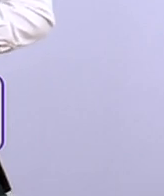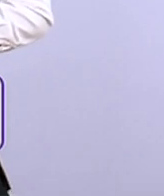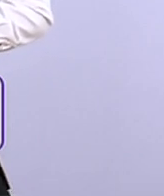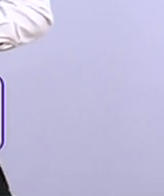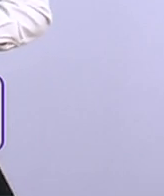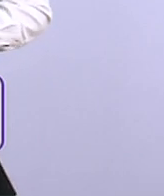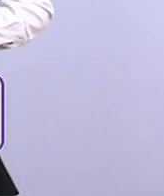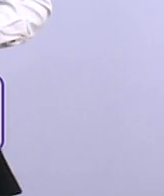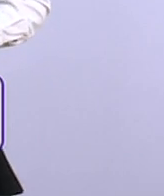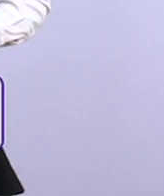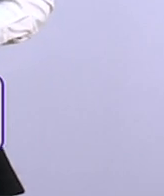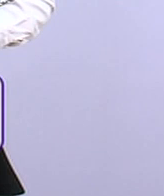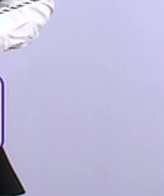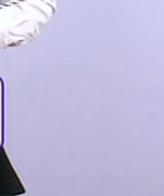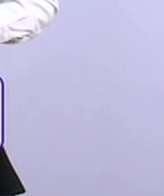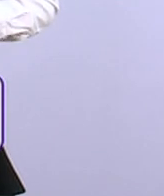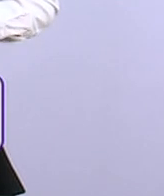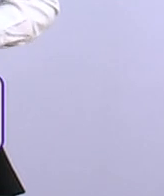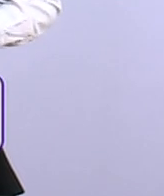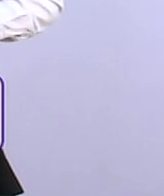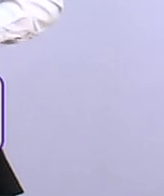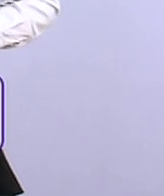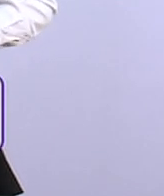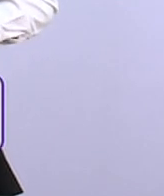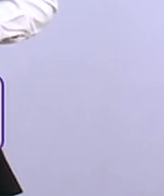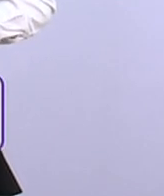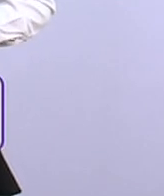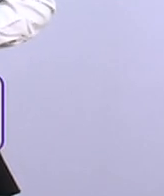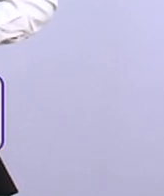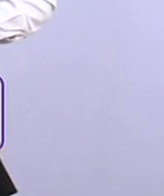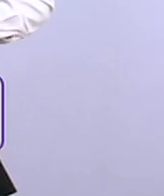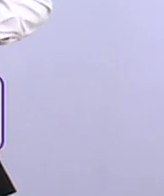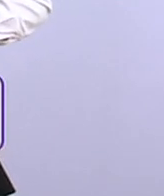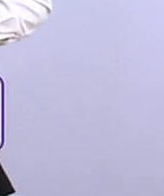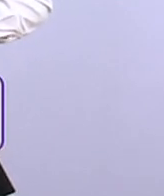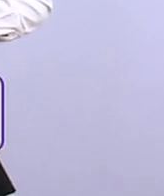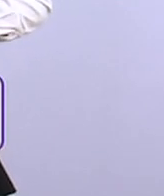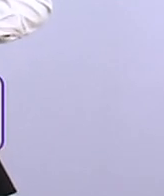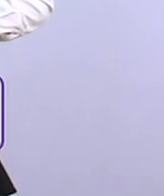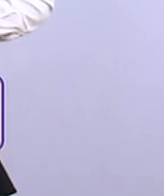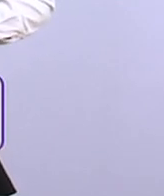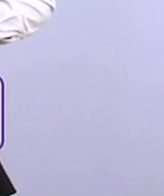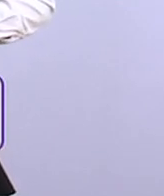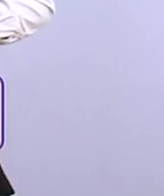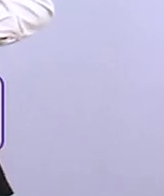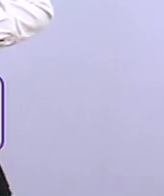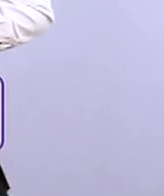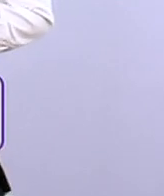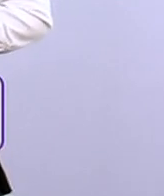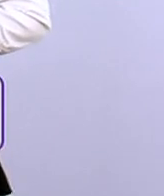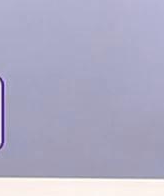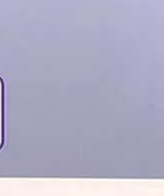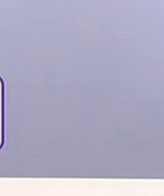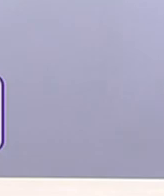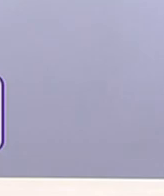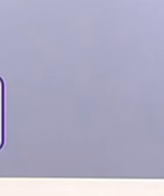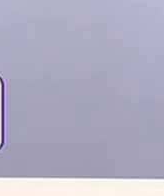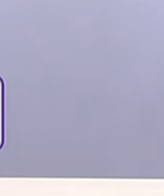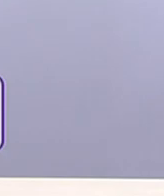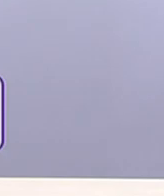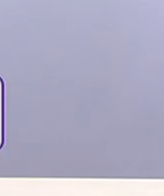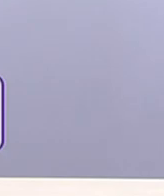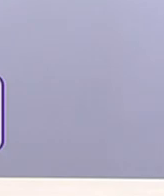Yes, you are completely right. My friend is green. Well done.